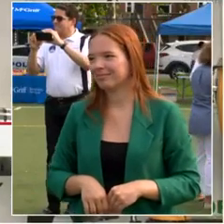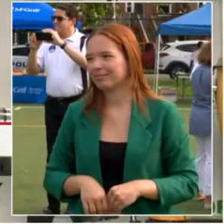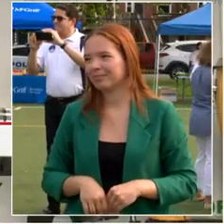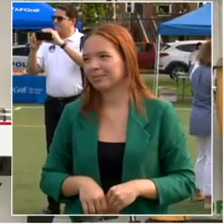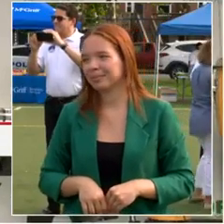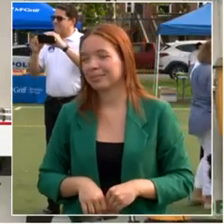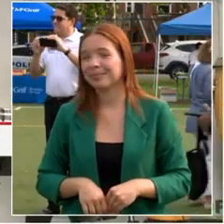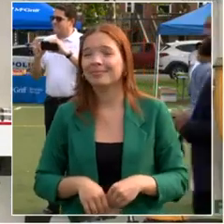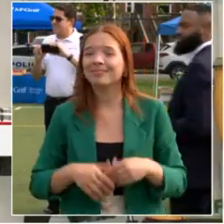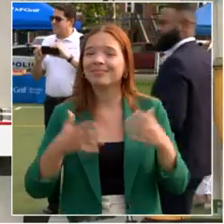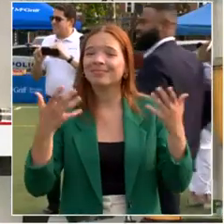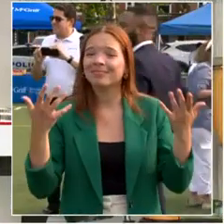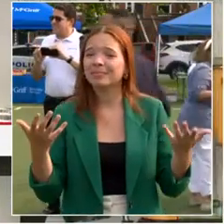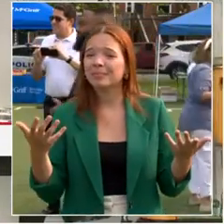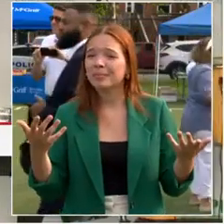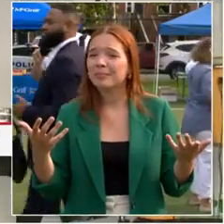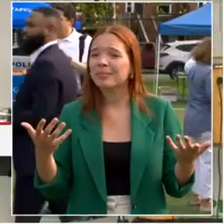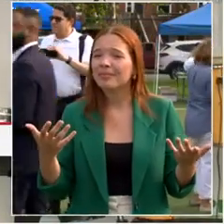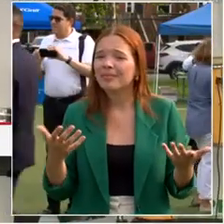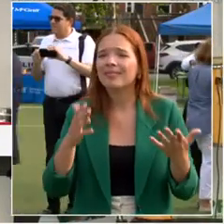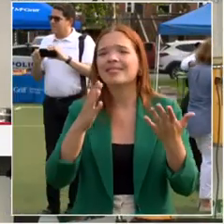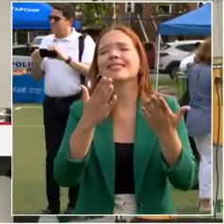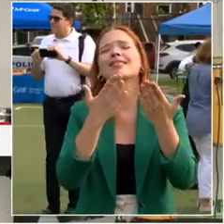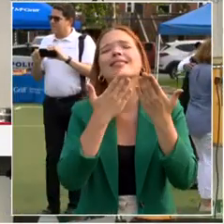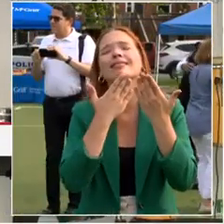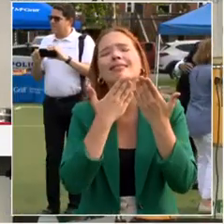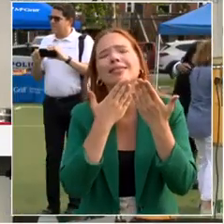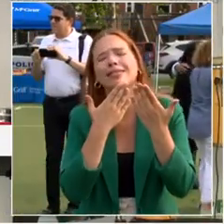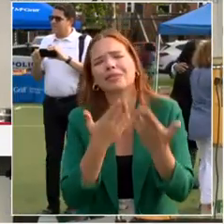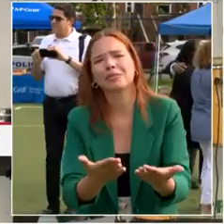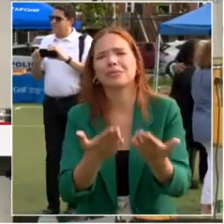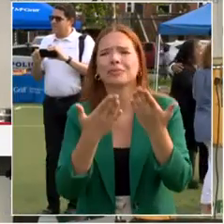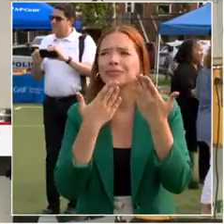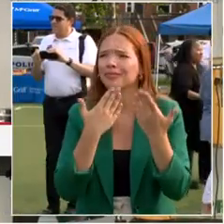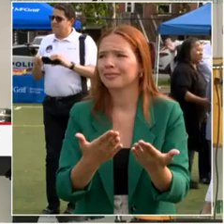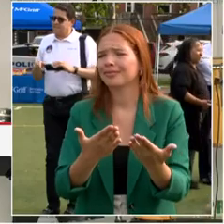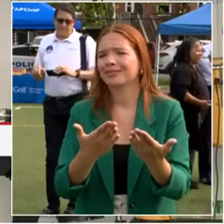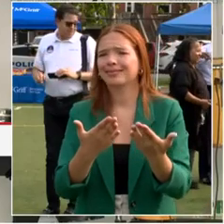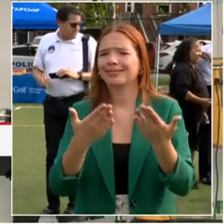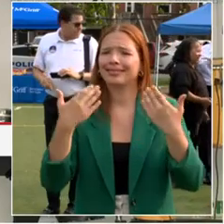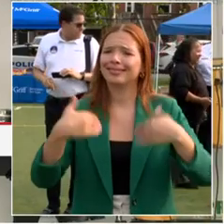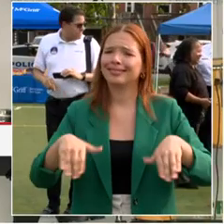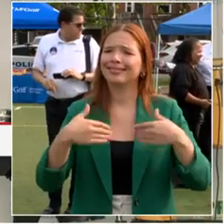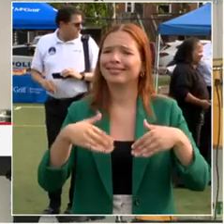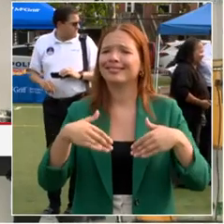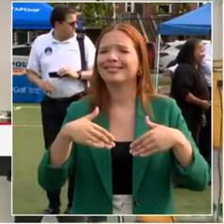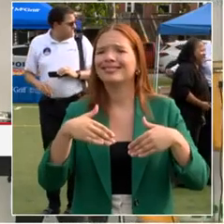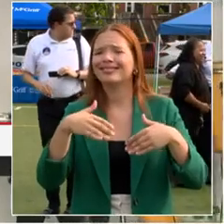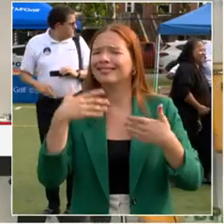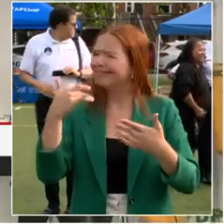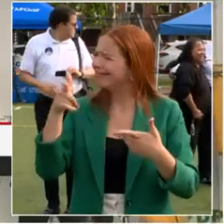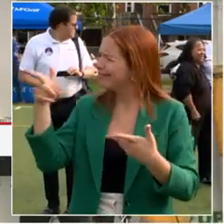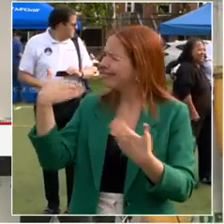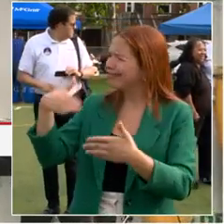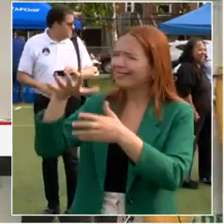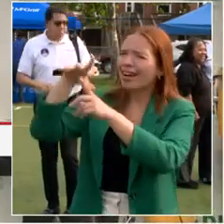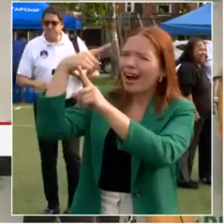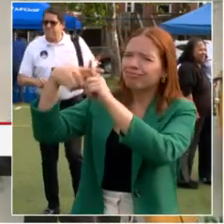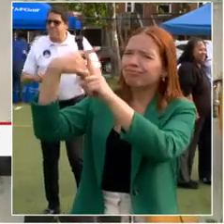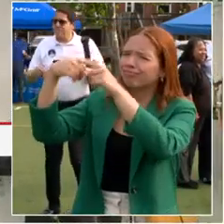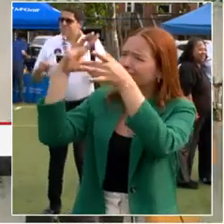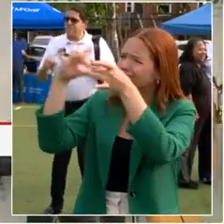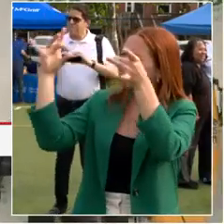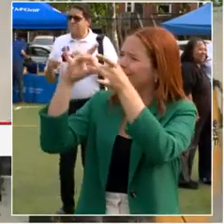Thank you very much for that very kind introduction, Councilmember Pinto. It has been a pleasure working with you as we tackle the issues at